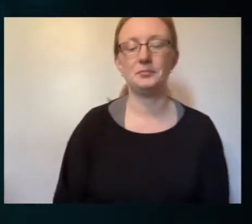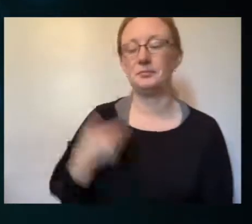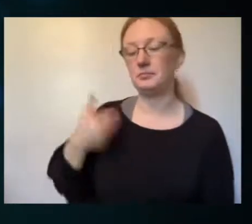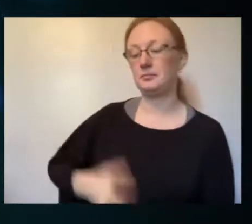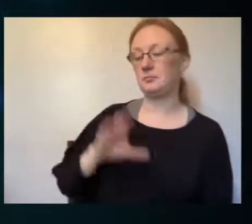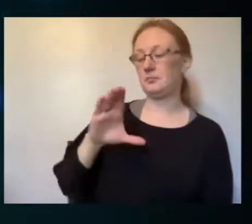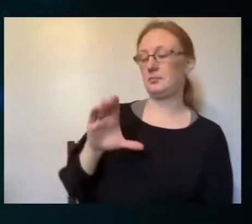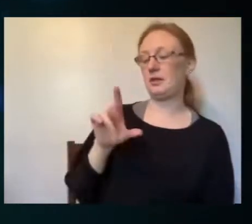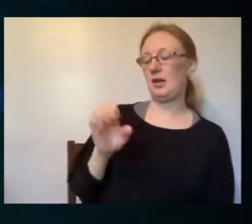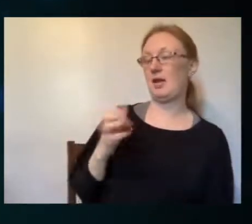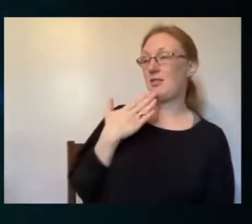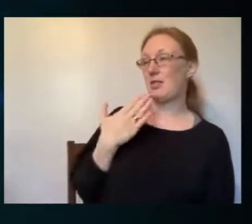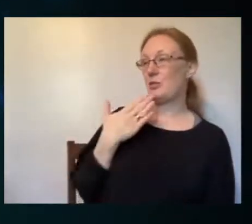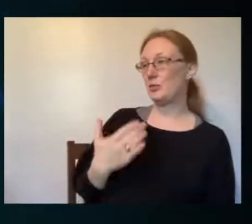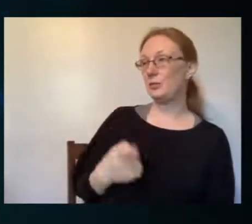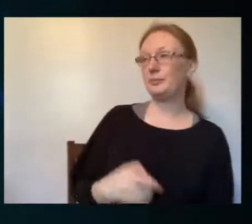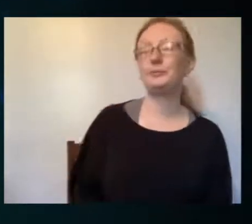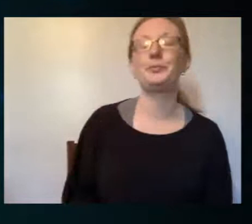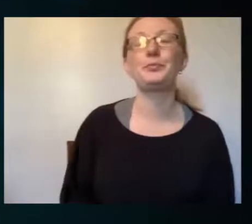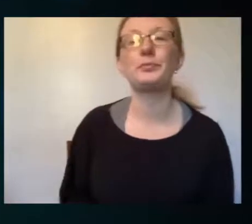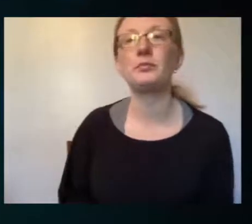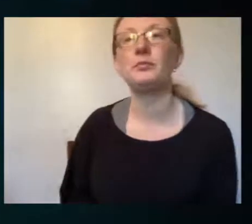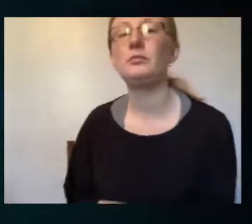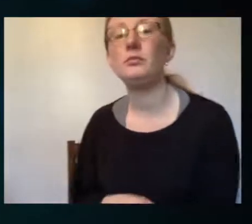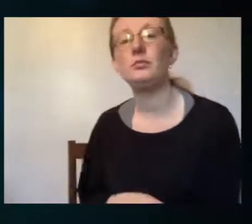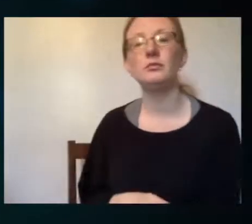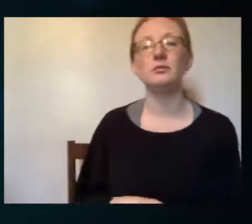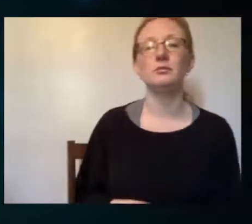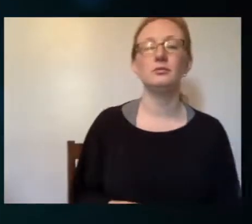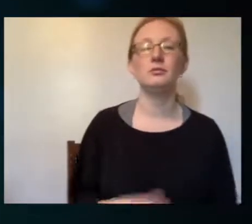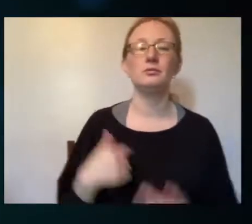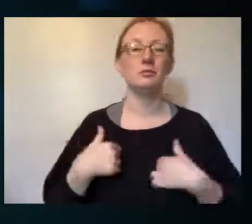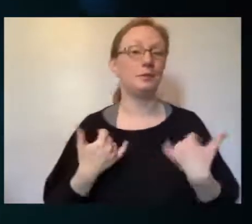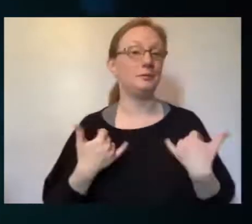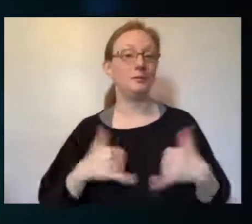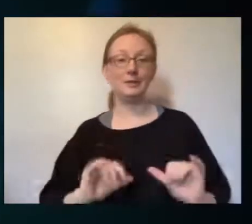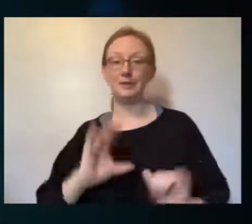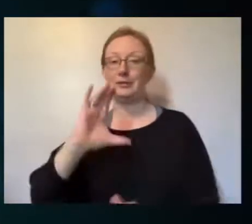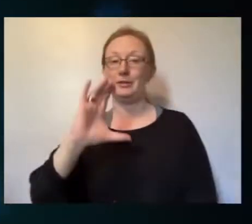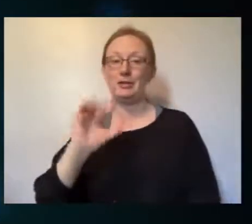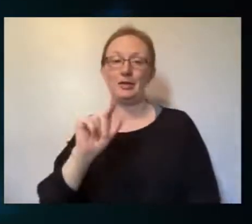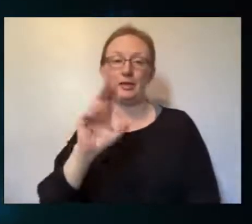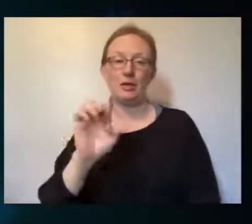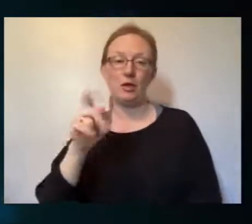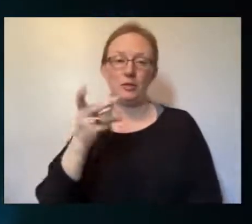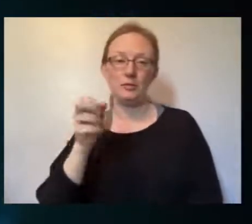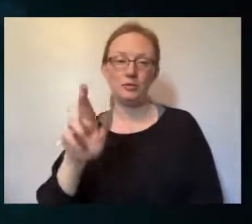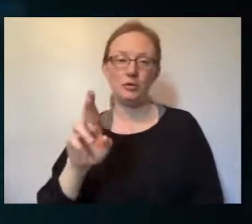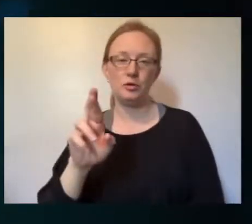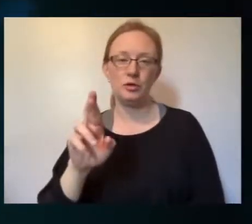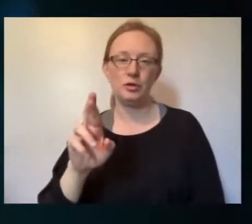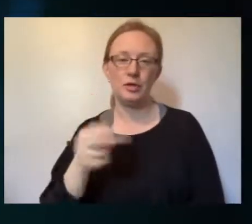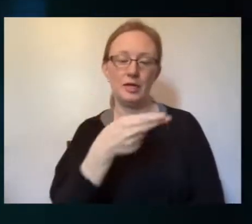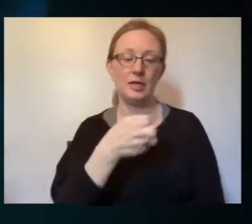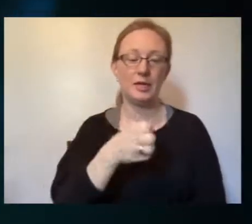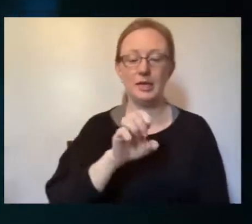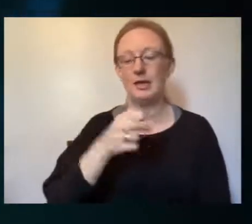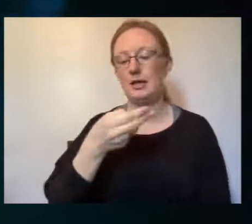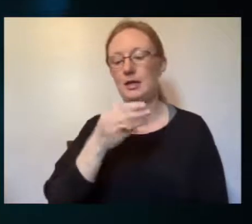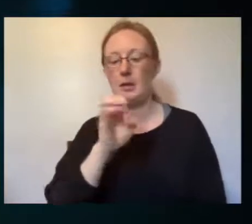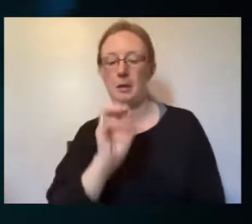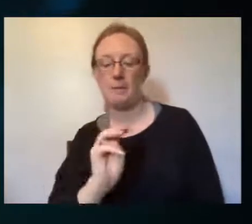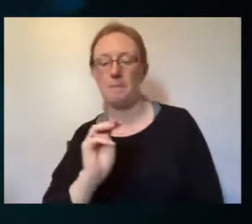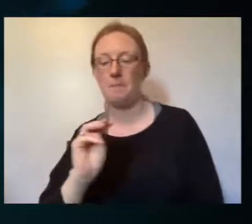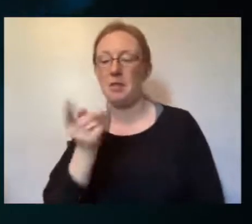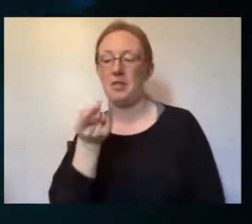Thanks, Shawen. So I'm still Kale Passmore, pronouns they, them, or he, him. I'm